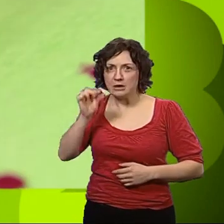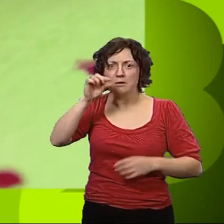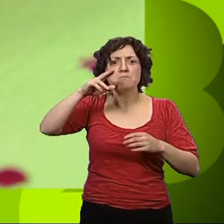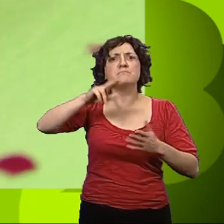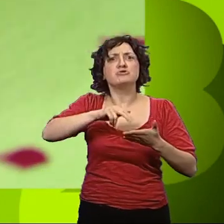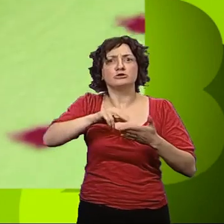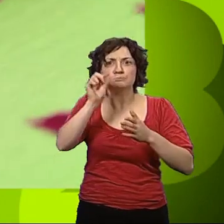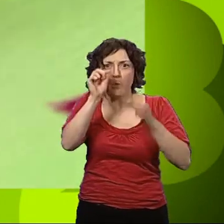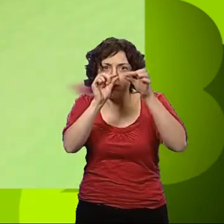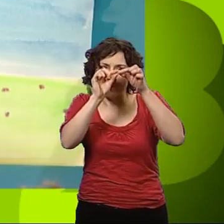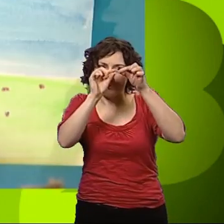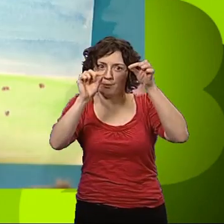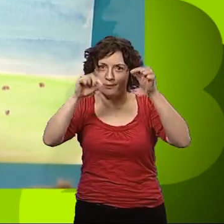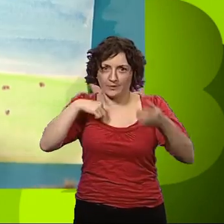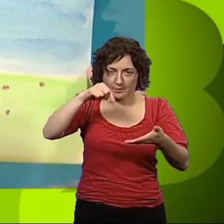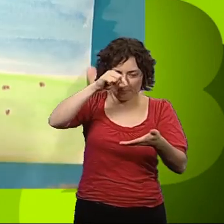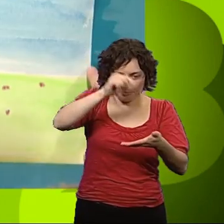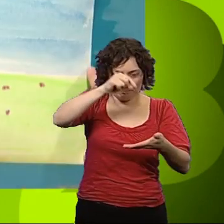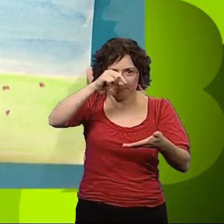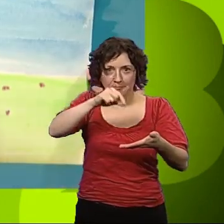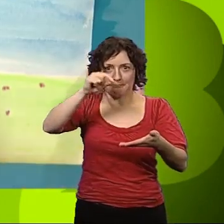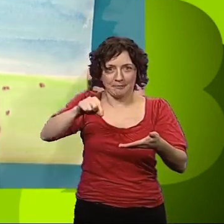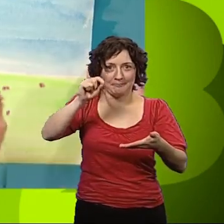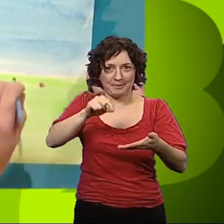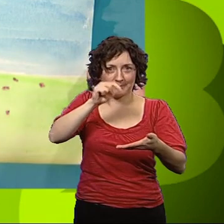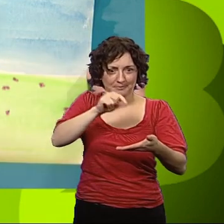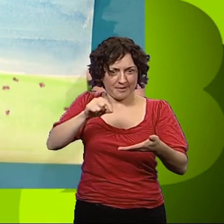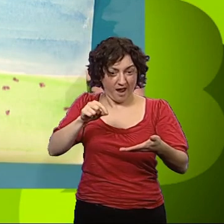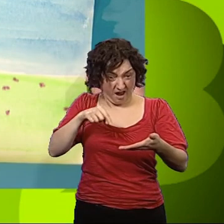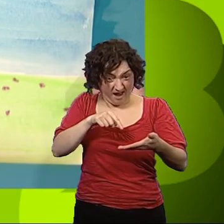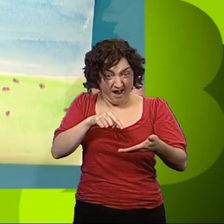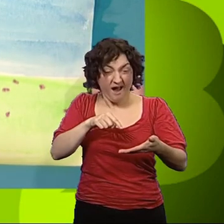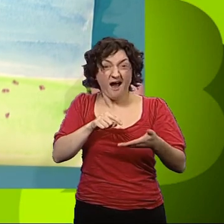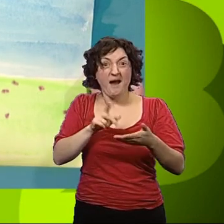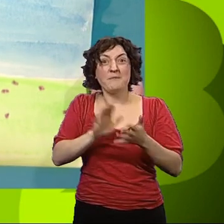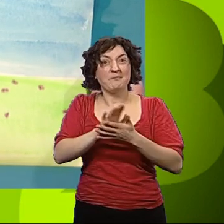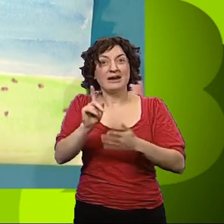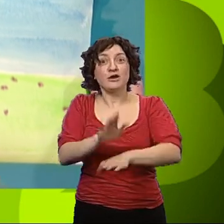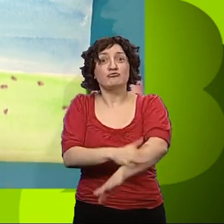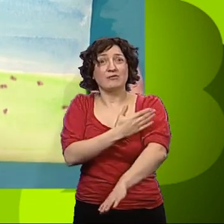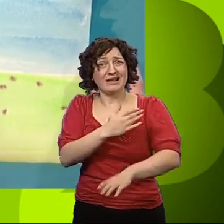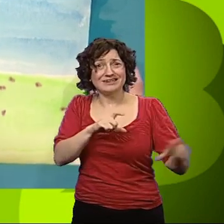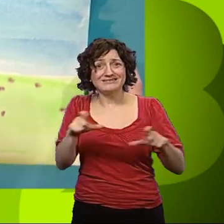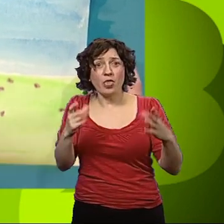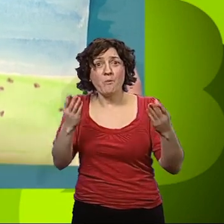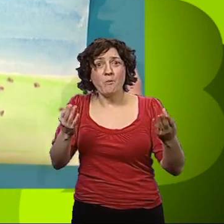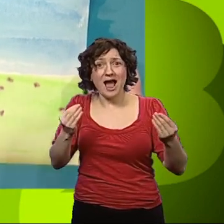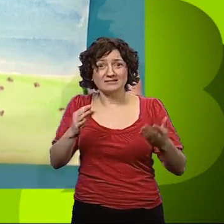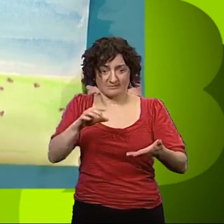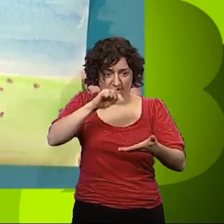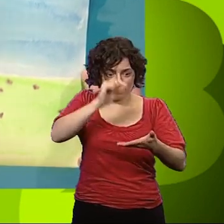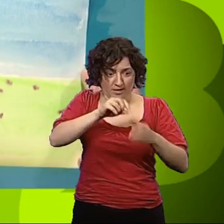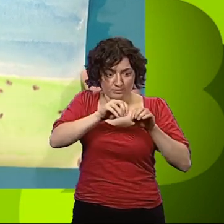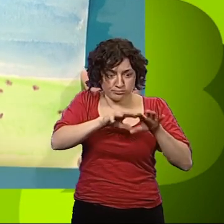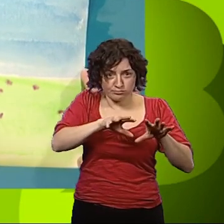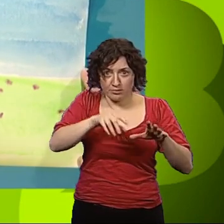that! The green's still really wet, which means that the paint feathers out in the dots.